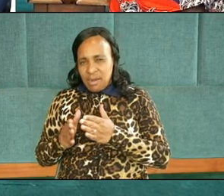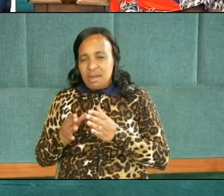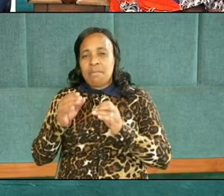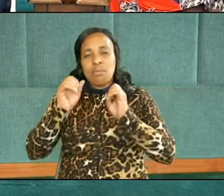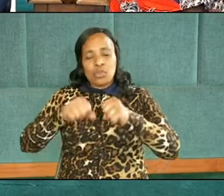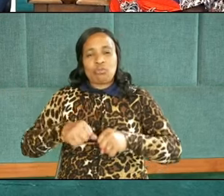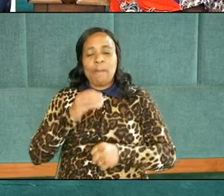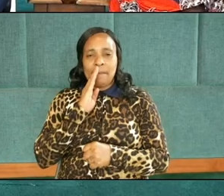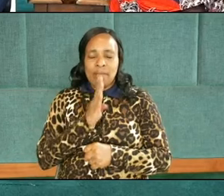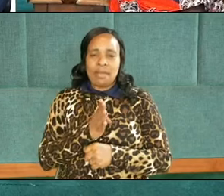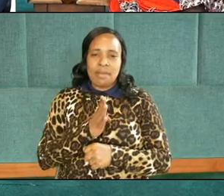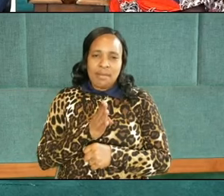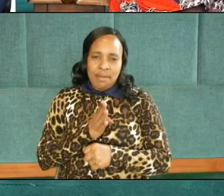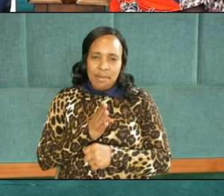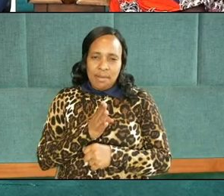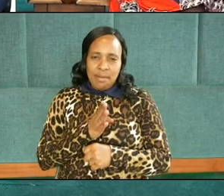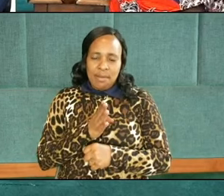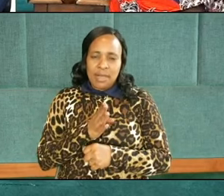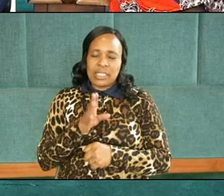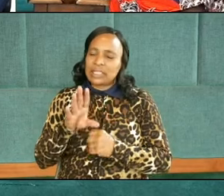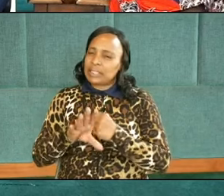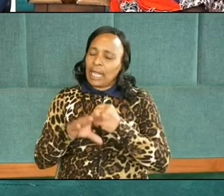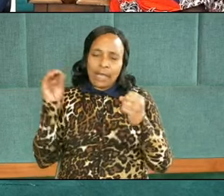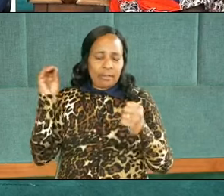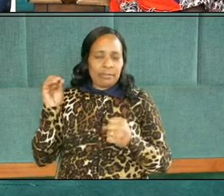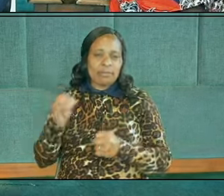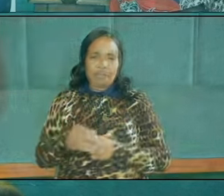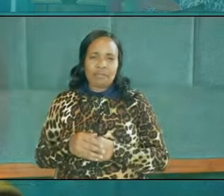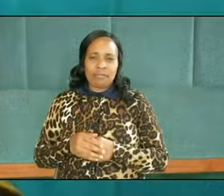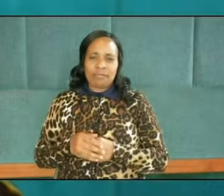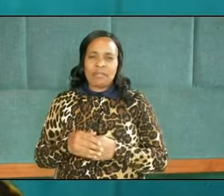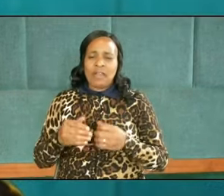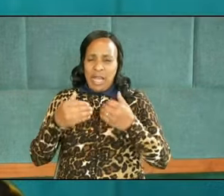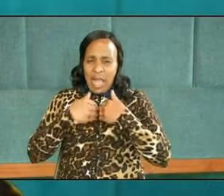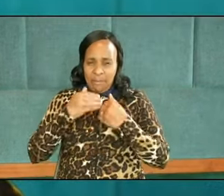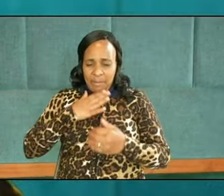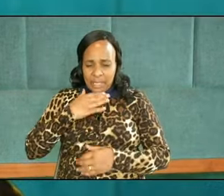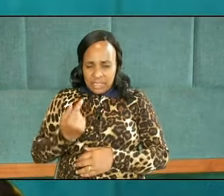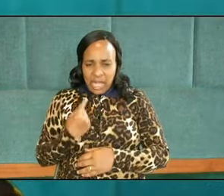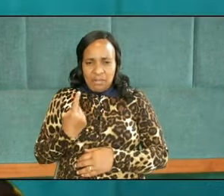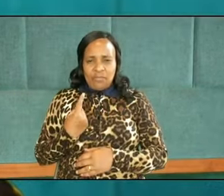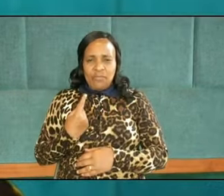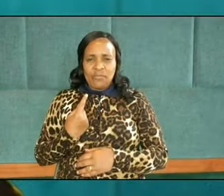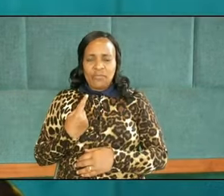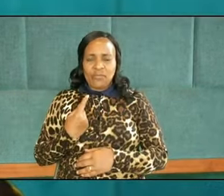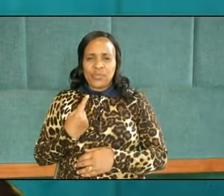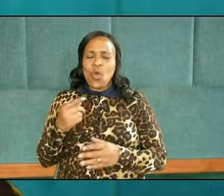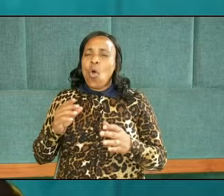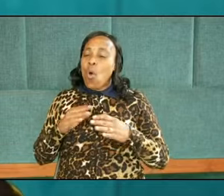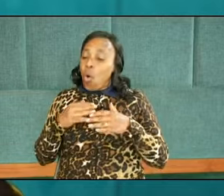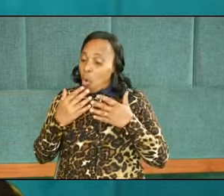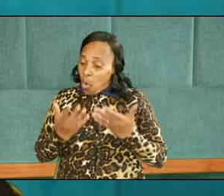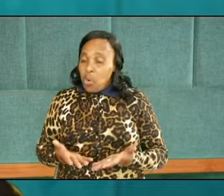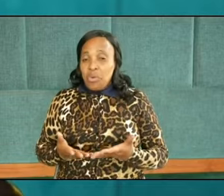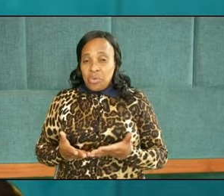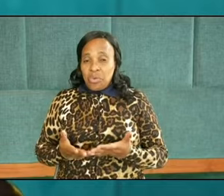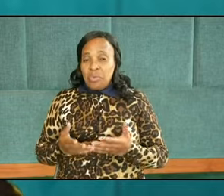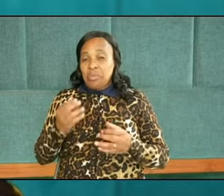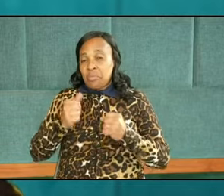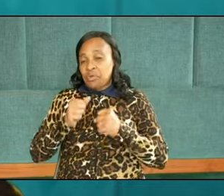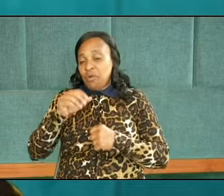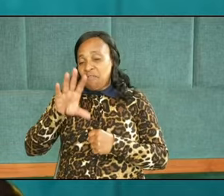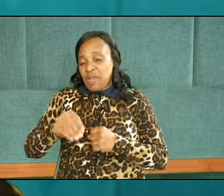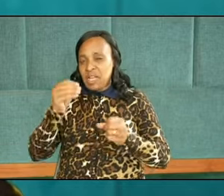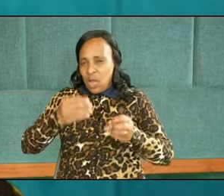be, take it, I'll have it for myself. That is, or you'd find